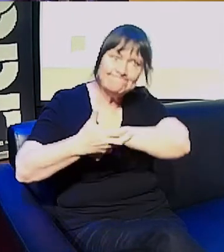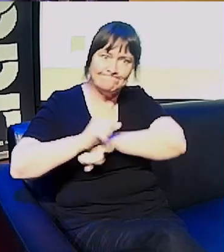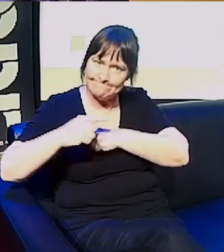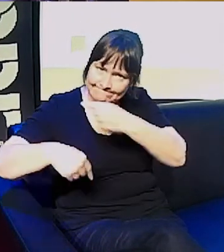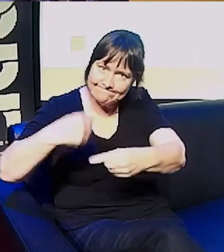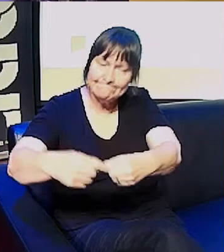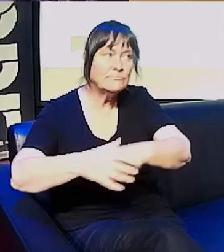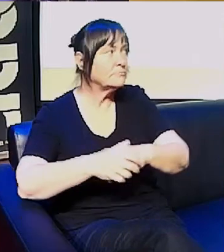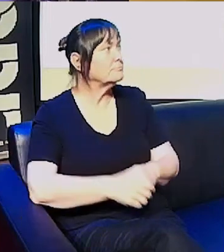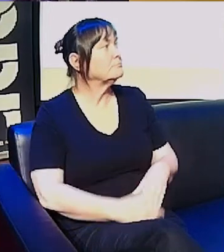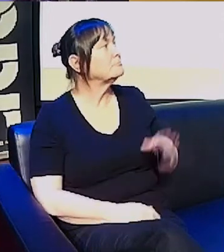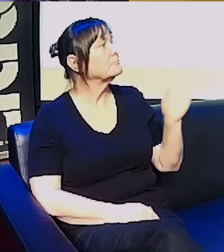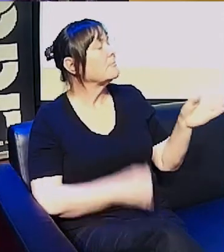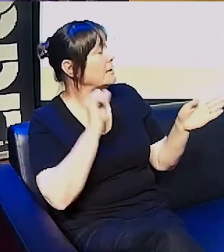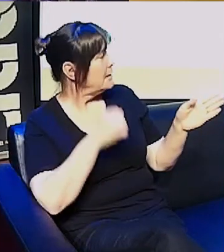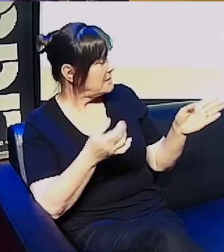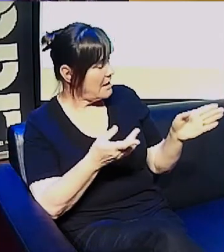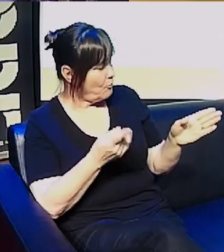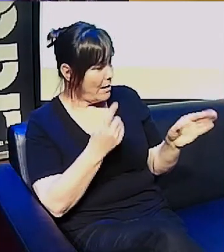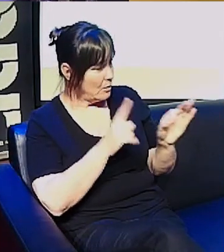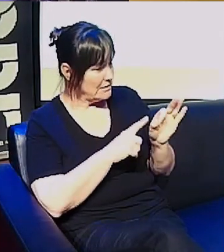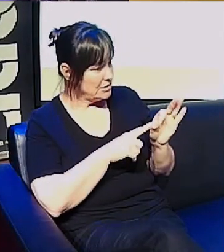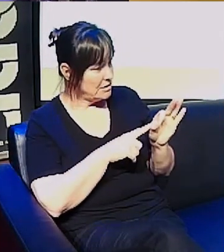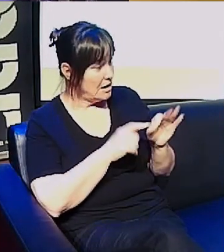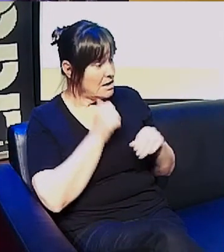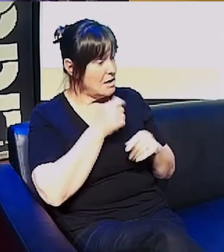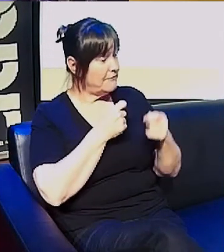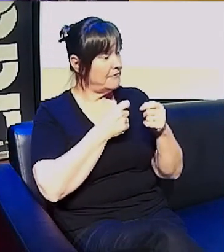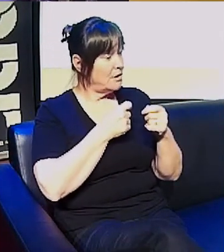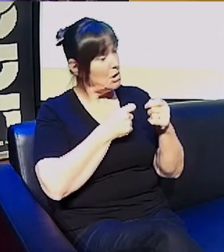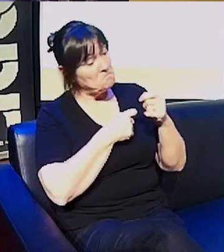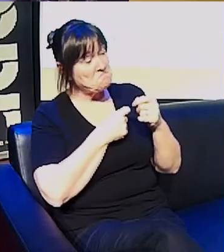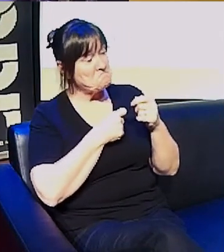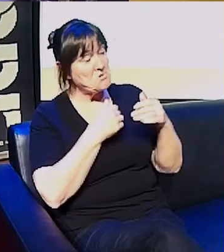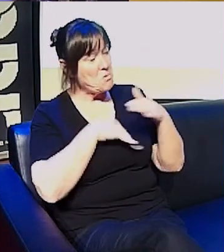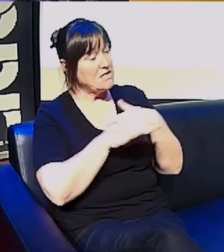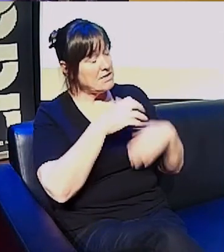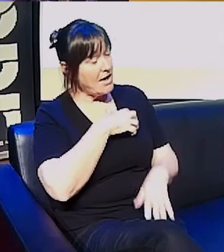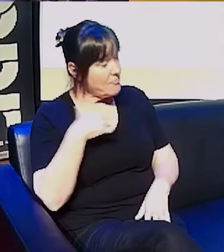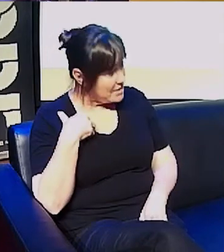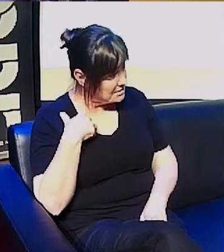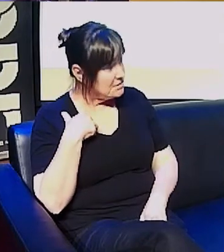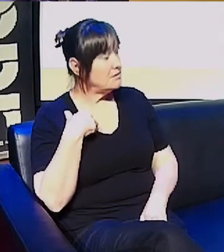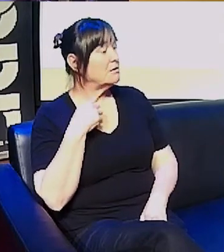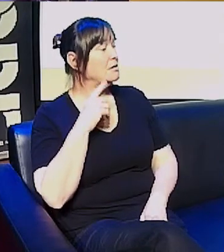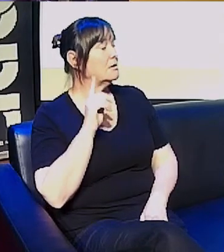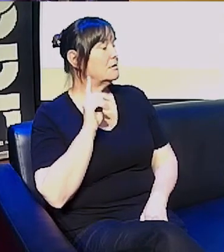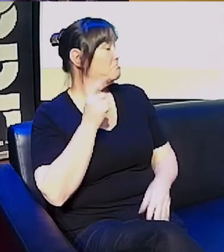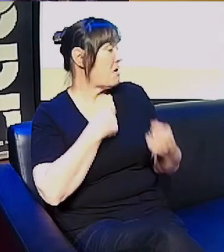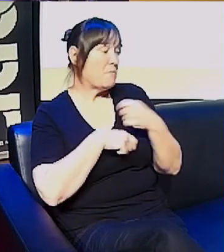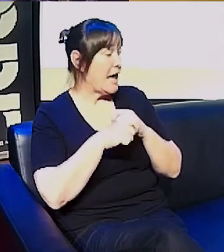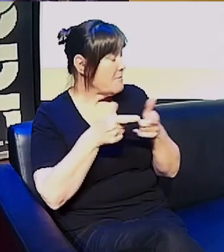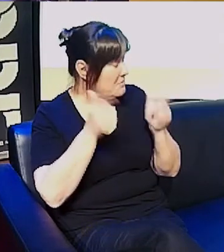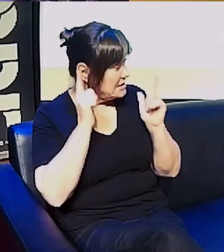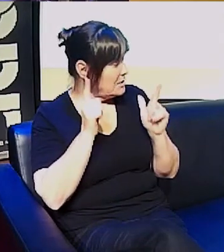put to Tangi. If you were in government and you were either in a position to be a minister or that sort of thing, what sort of policy or portfolio area interests